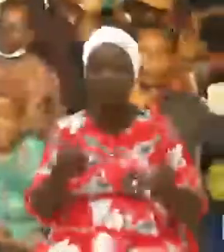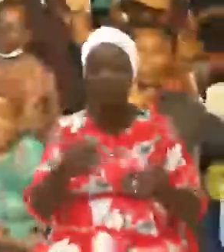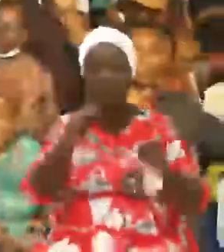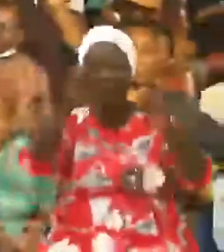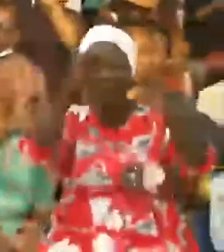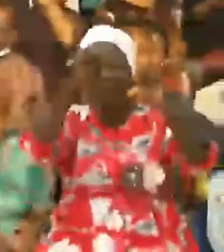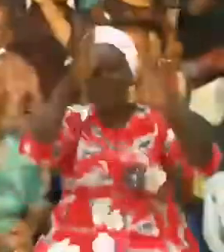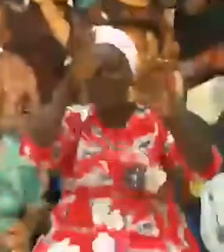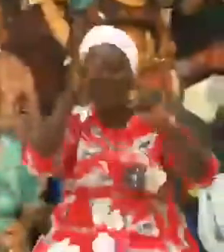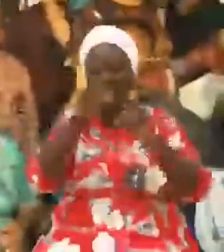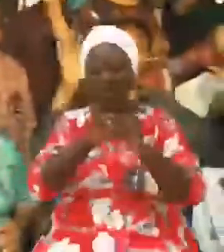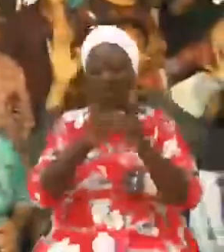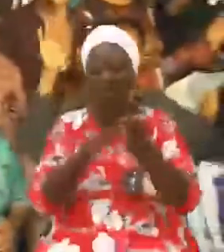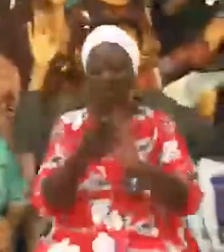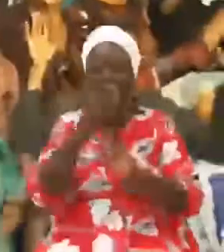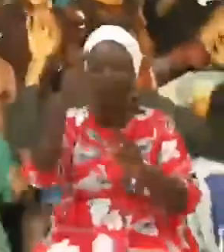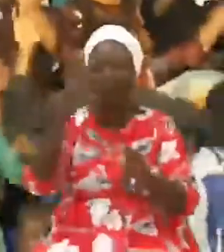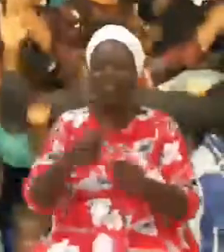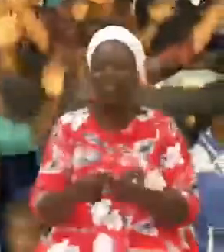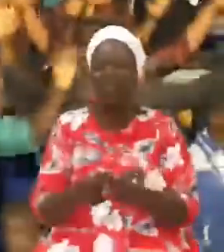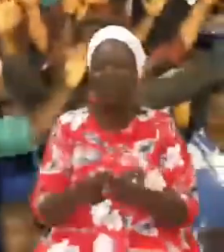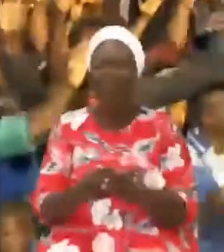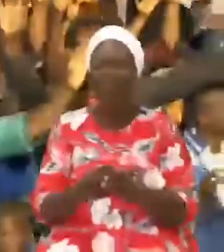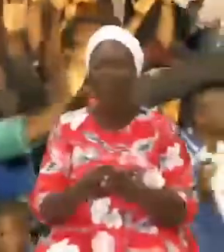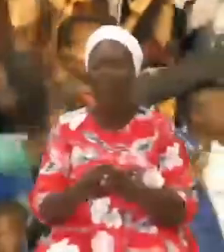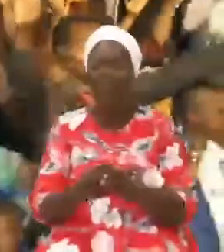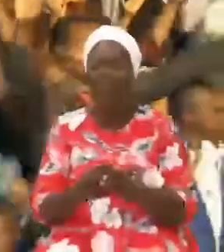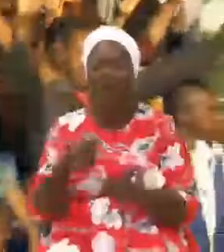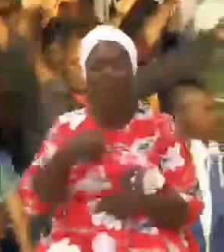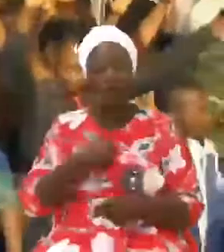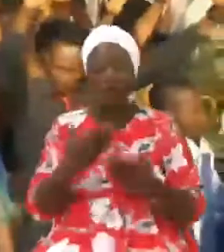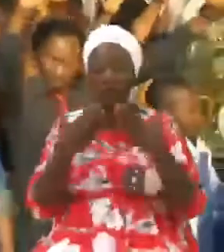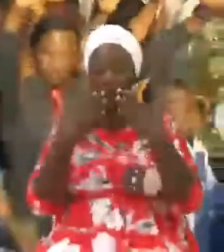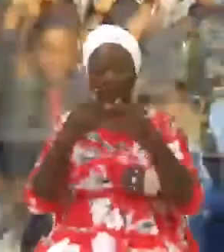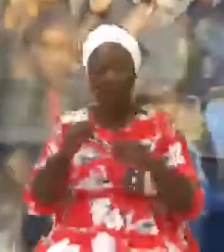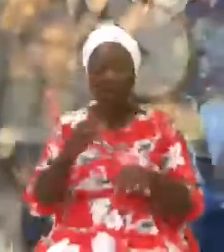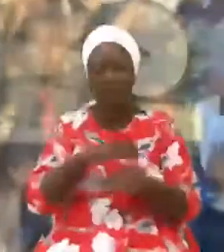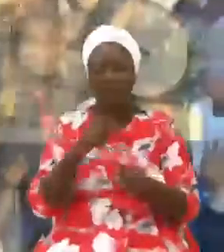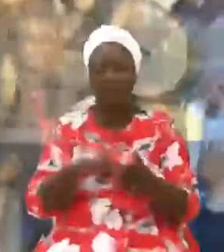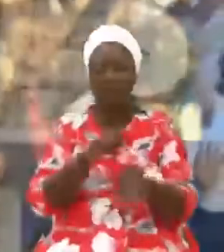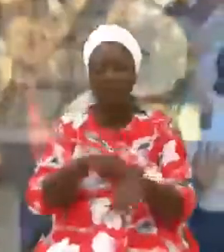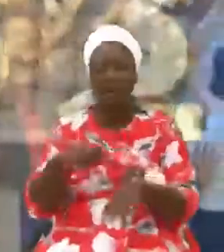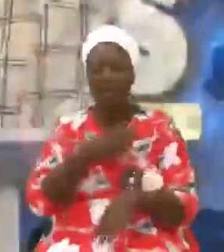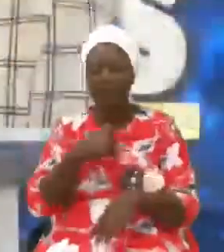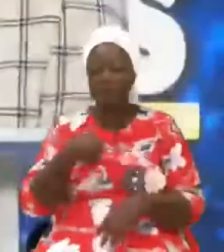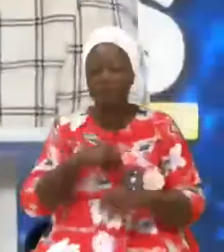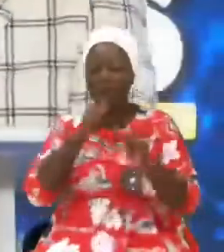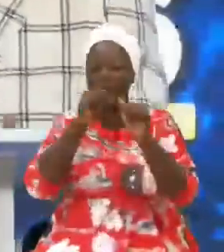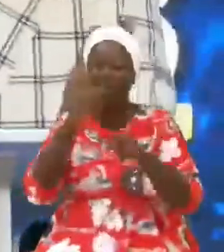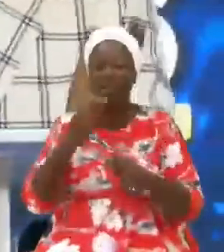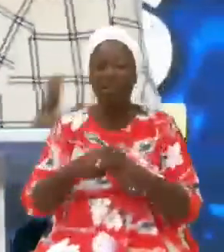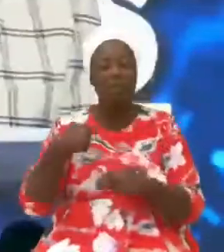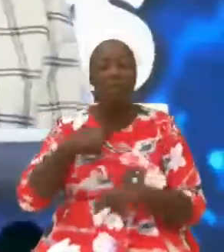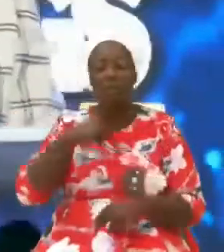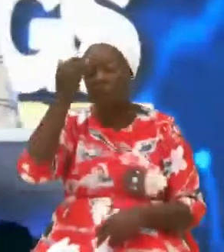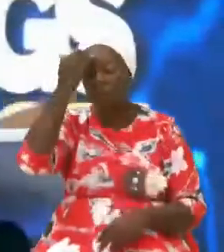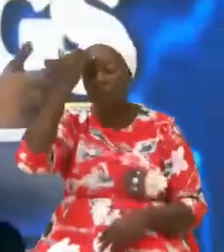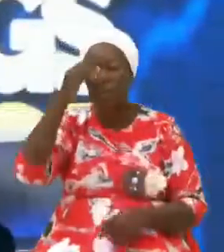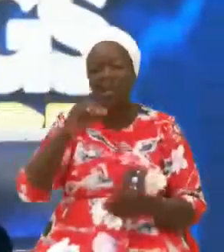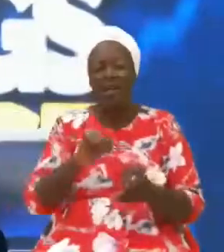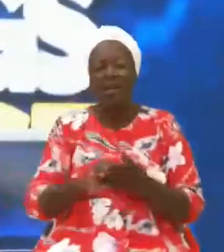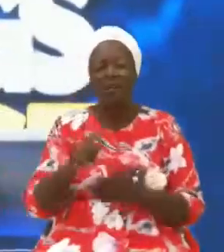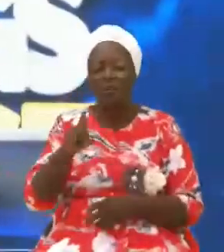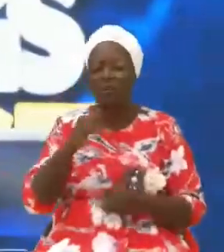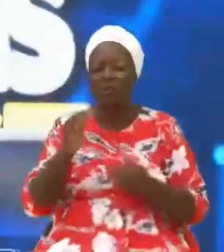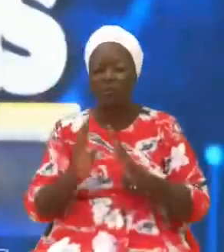Candidate for miracle, where are you? Father, in Jesus' name, we thank you at this time and